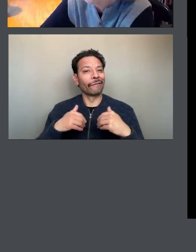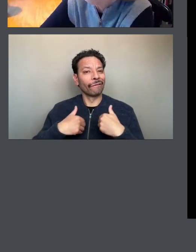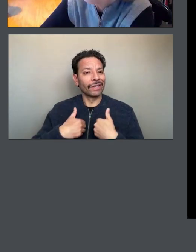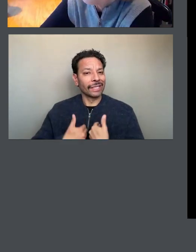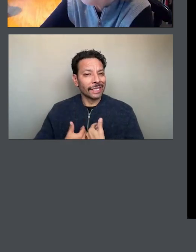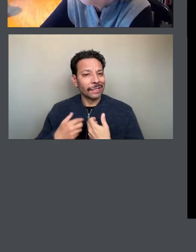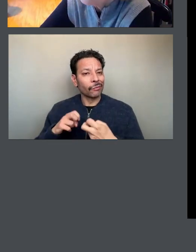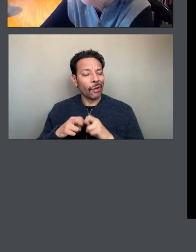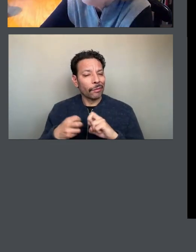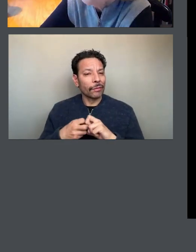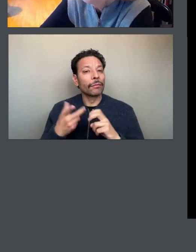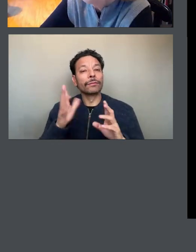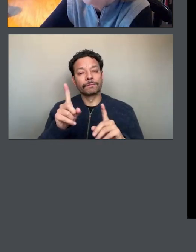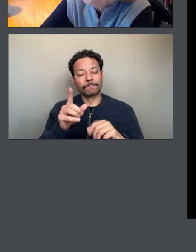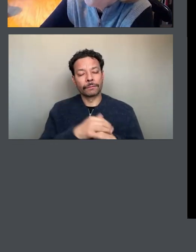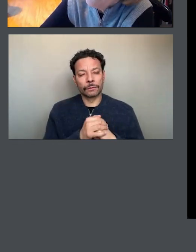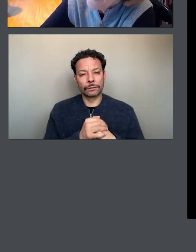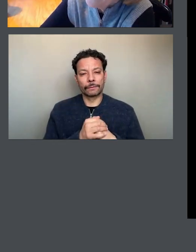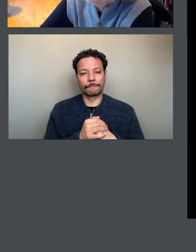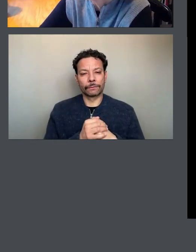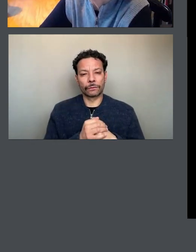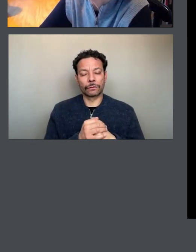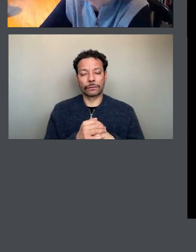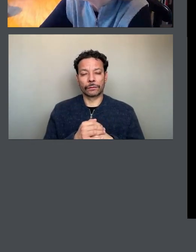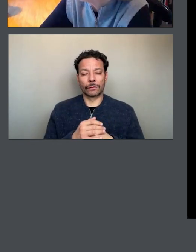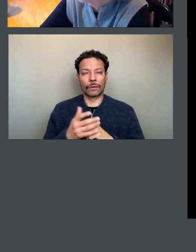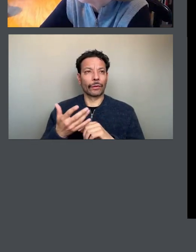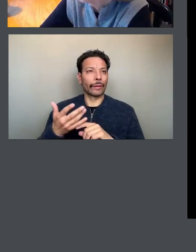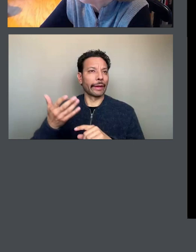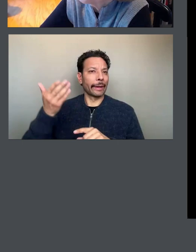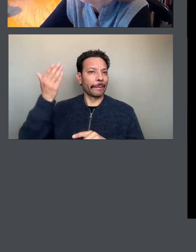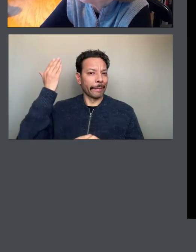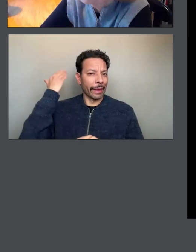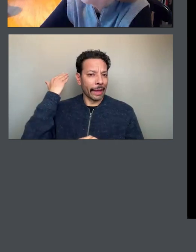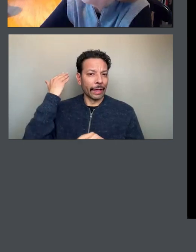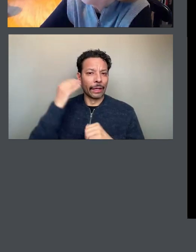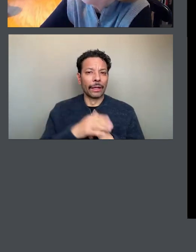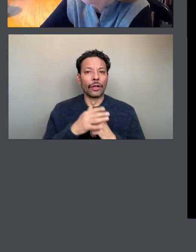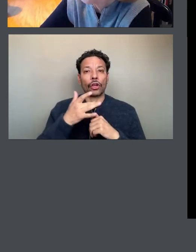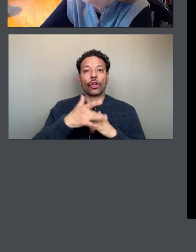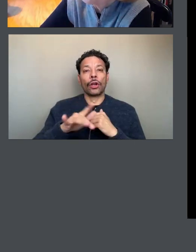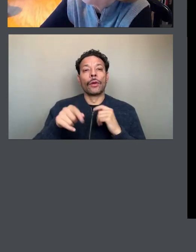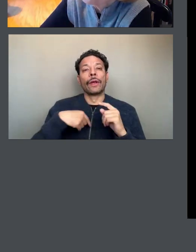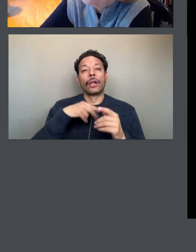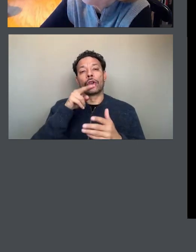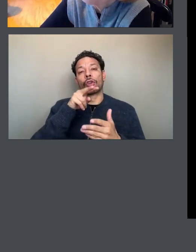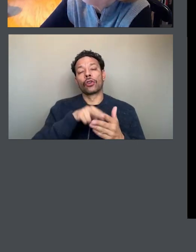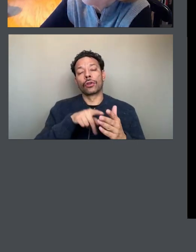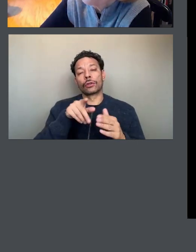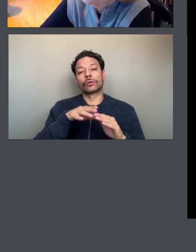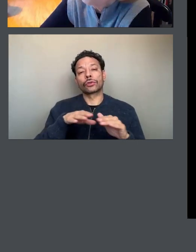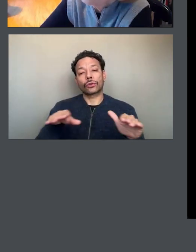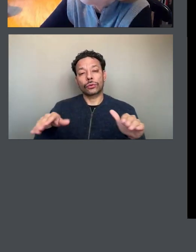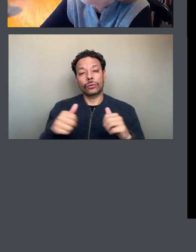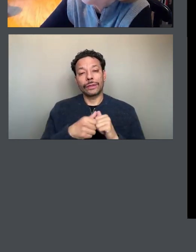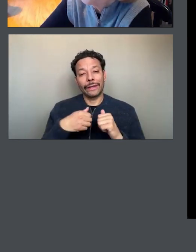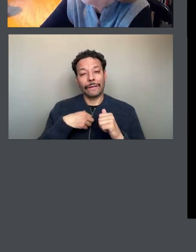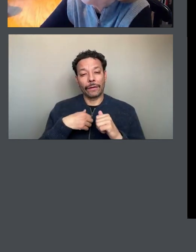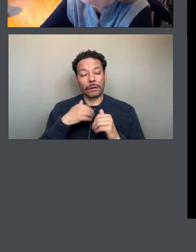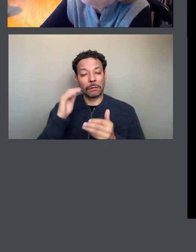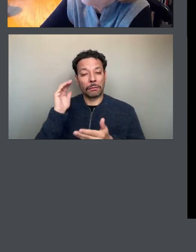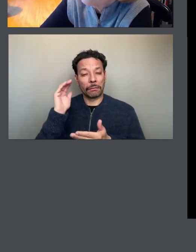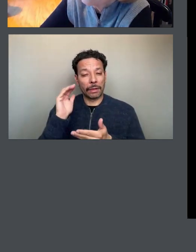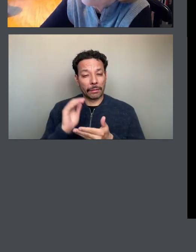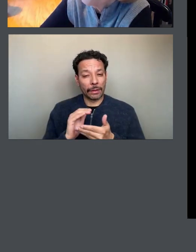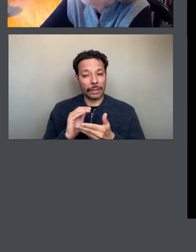problems? Well, way back early on, when we were looking at children with minimal